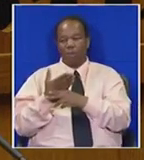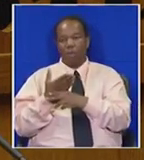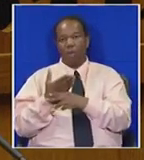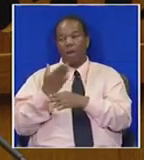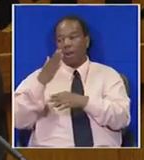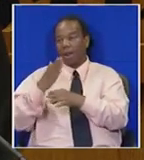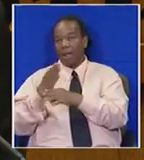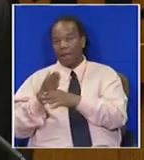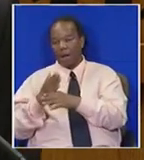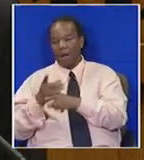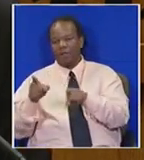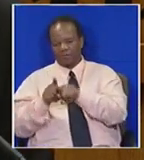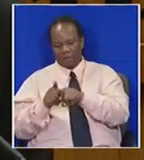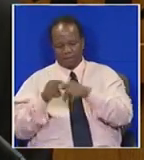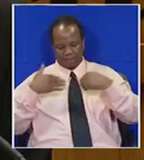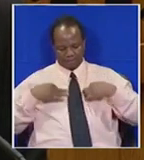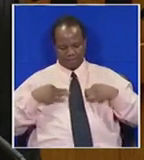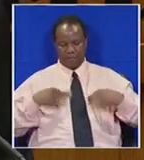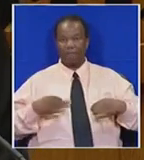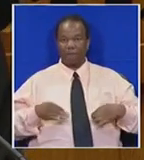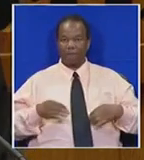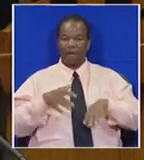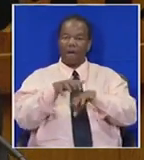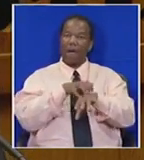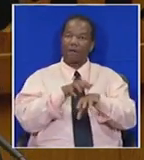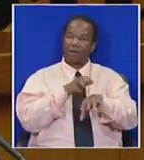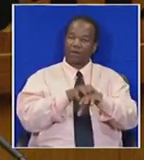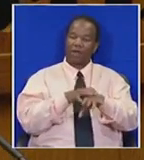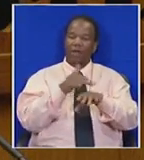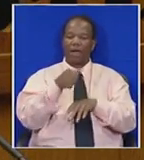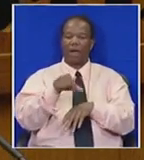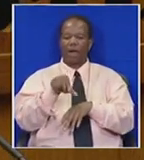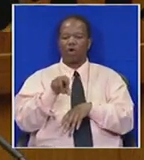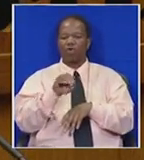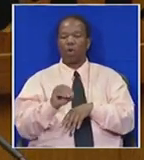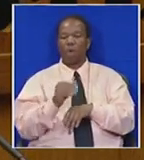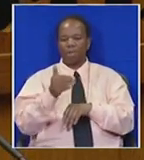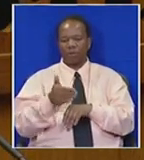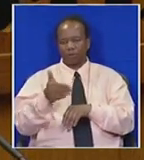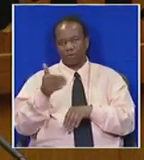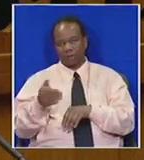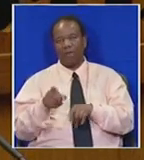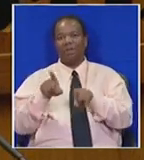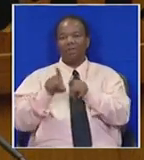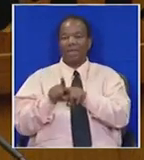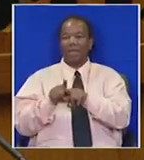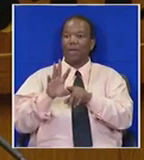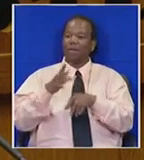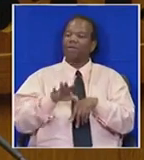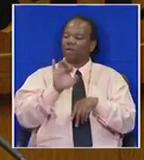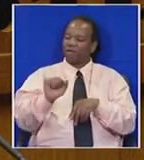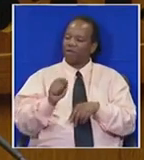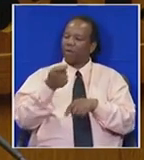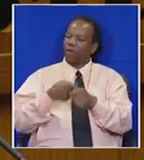such as clothing and textiles, agriculture, and agro-processing. Trade with the rest of Africa already accounts for more